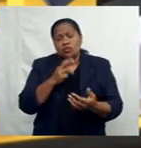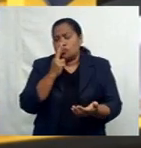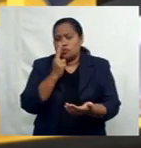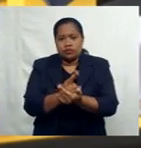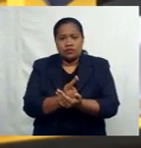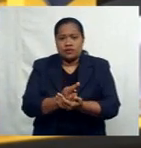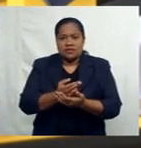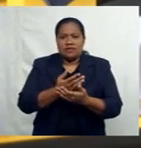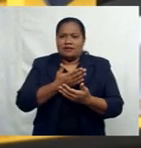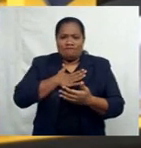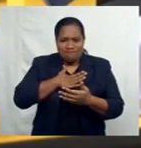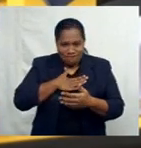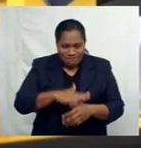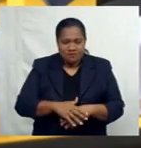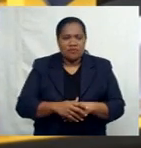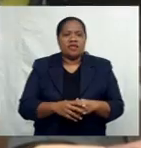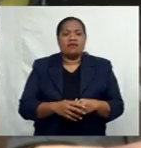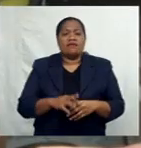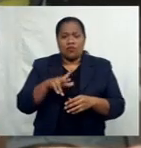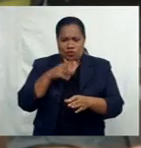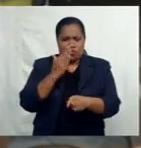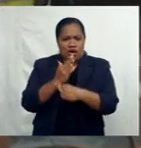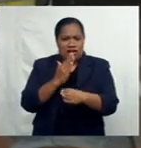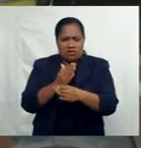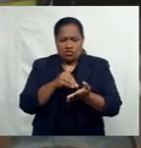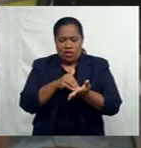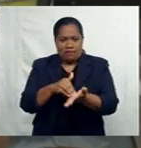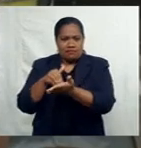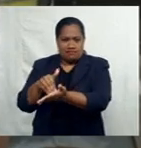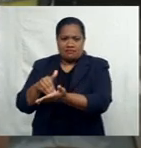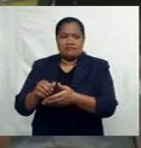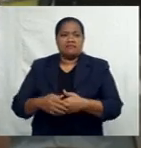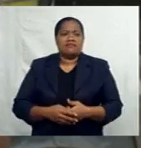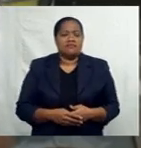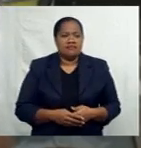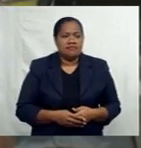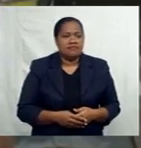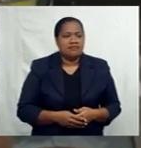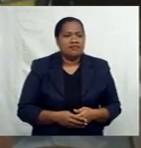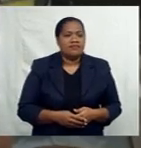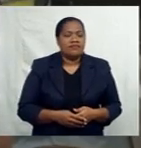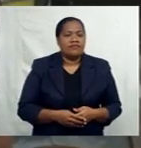efforts. Us, this has really value added.